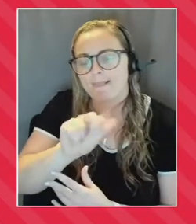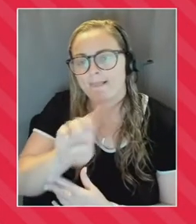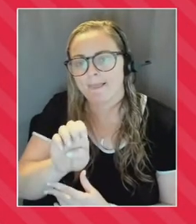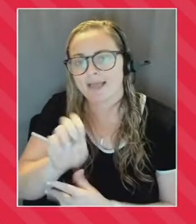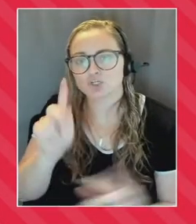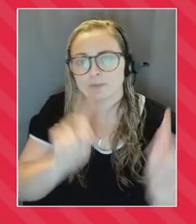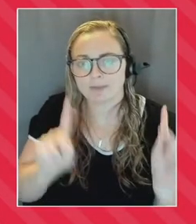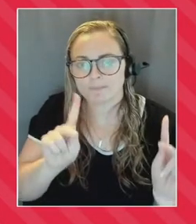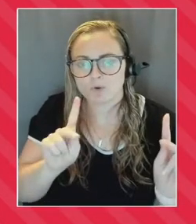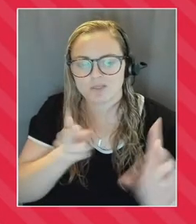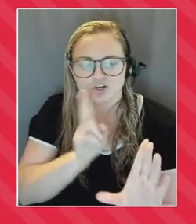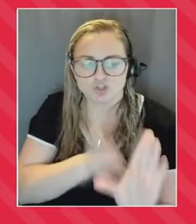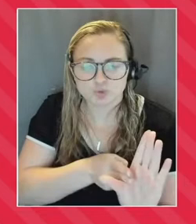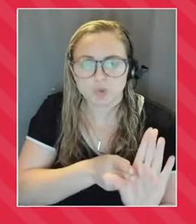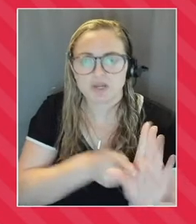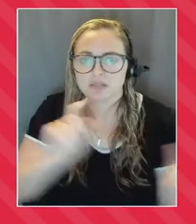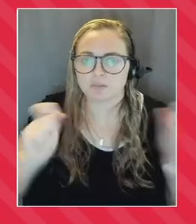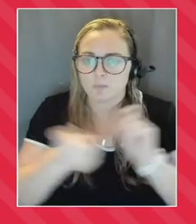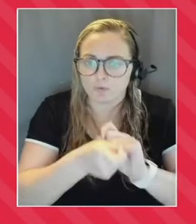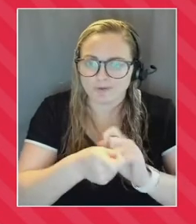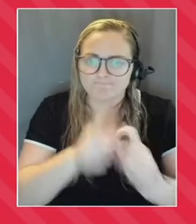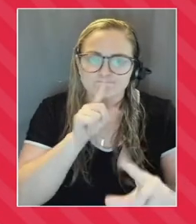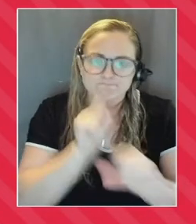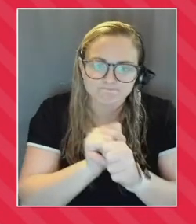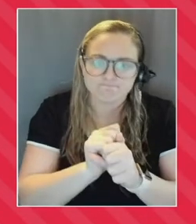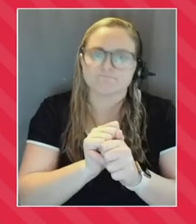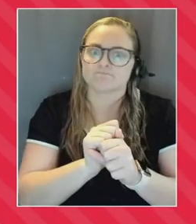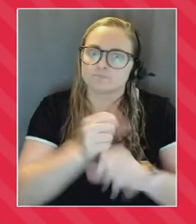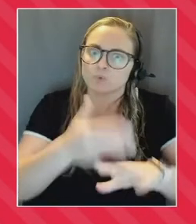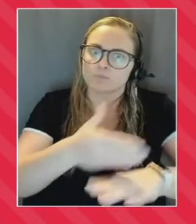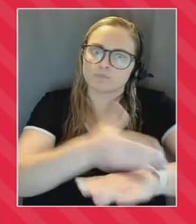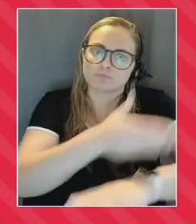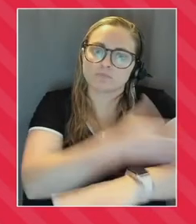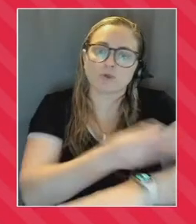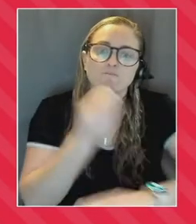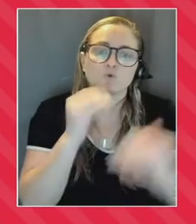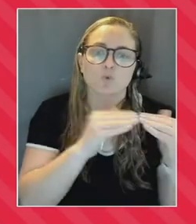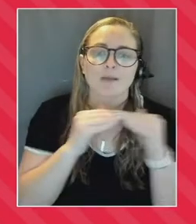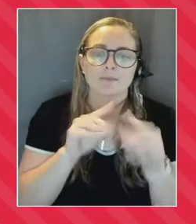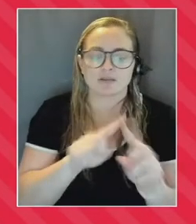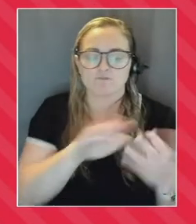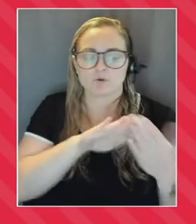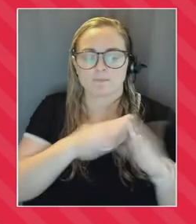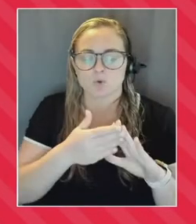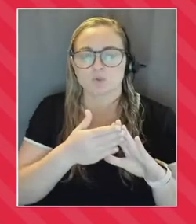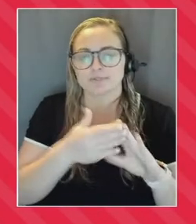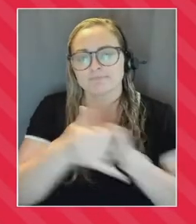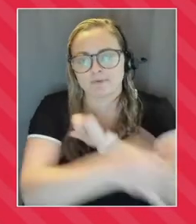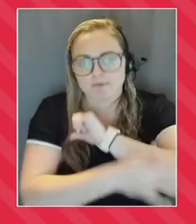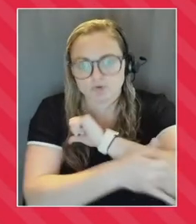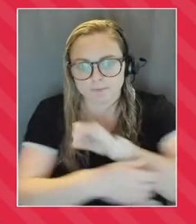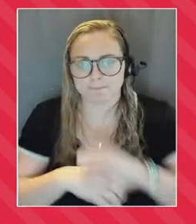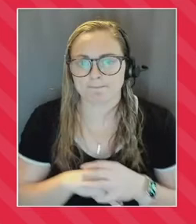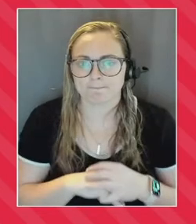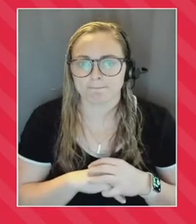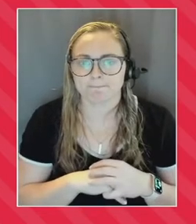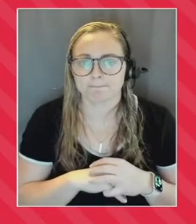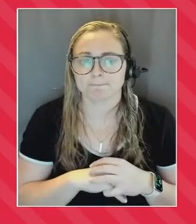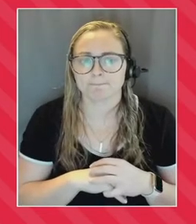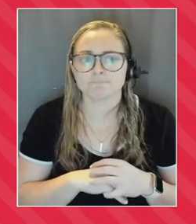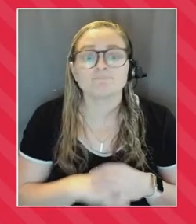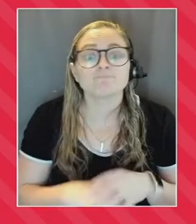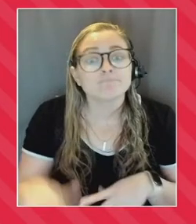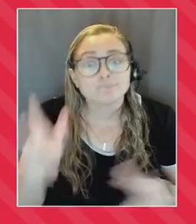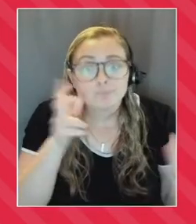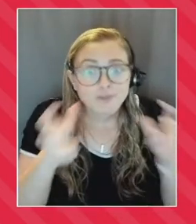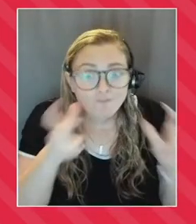the movement committed to improving food equity in communities around the country. So as we've all heard, there's work